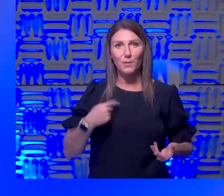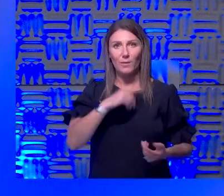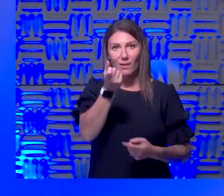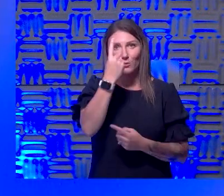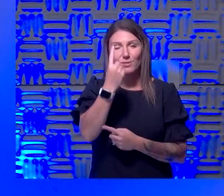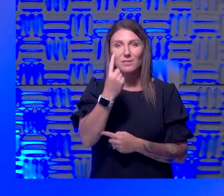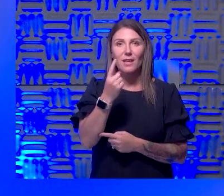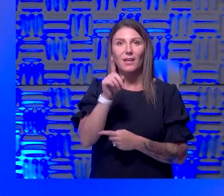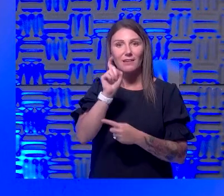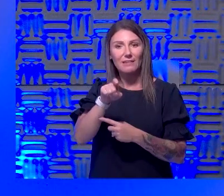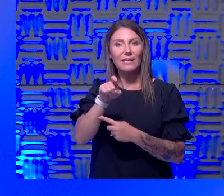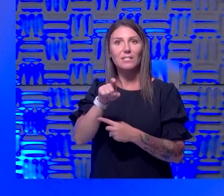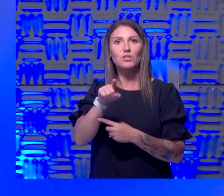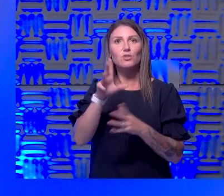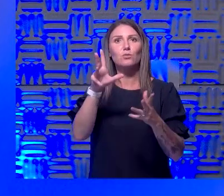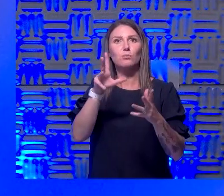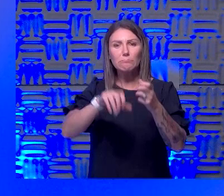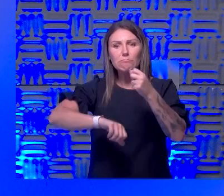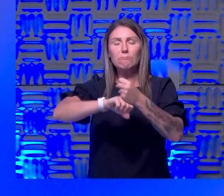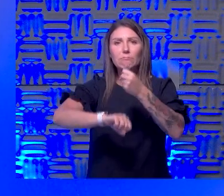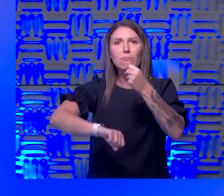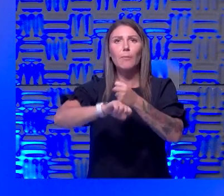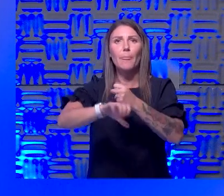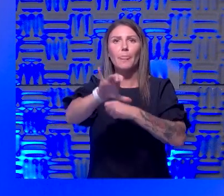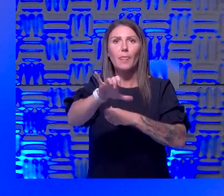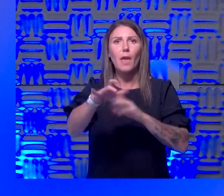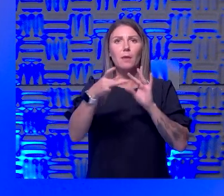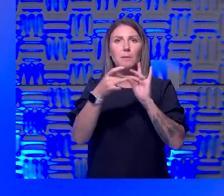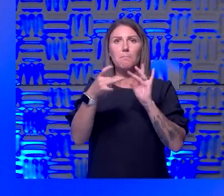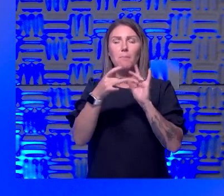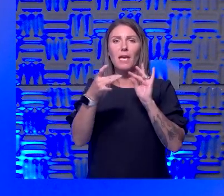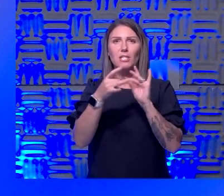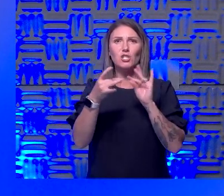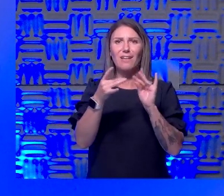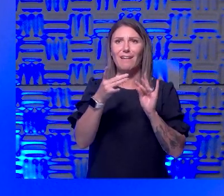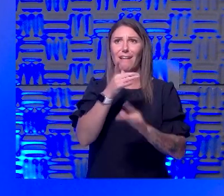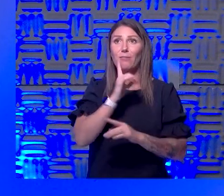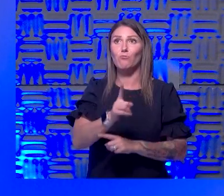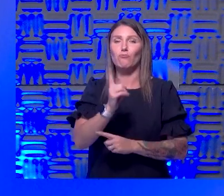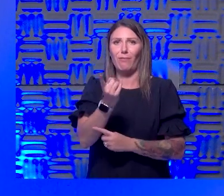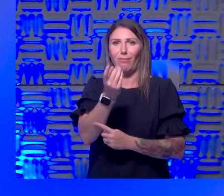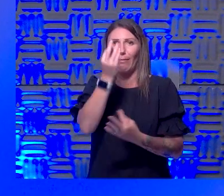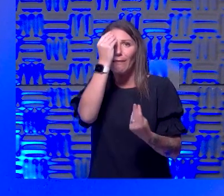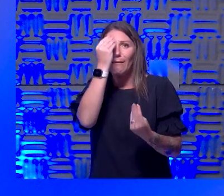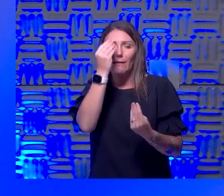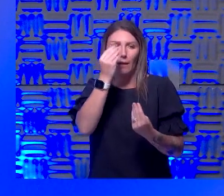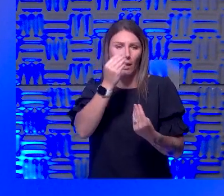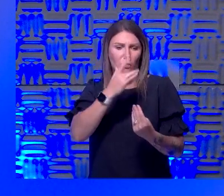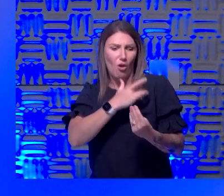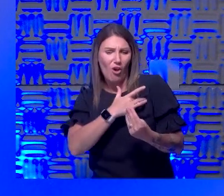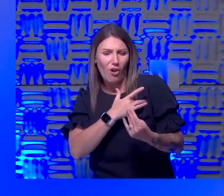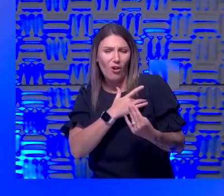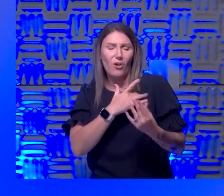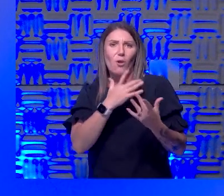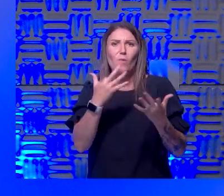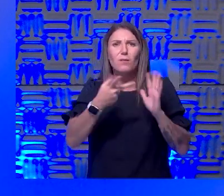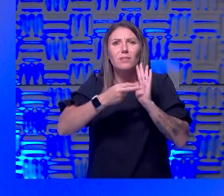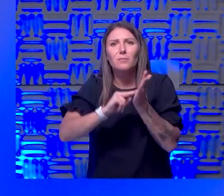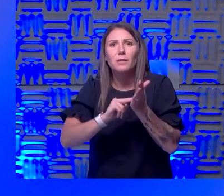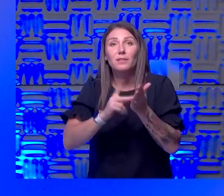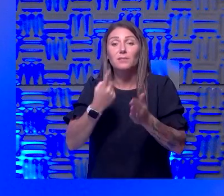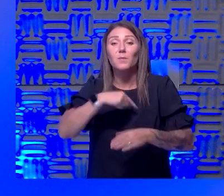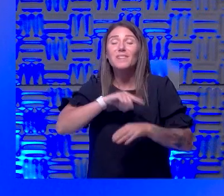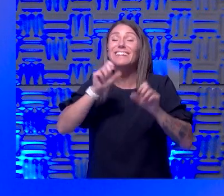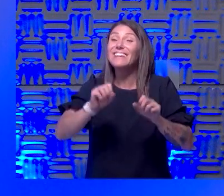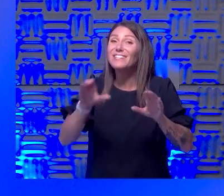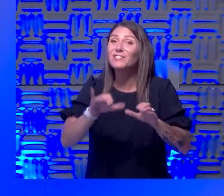to continue to promote the message. Again, appeal to the rational thinking, appeal to the heart. But we can do this